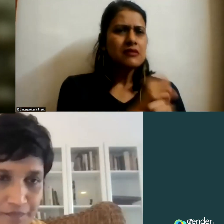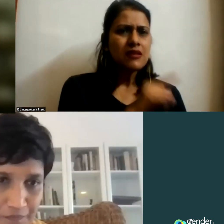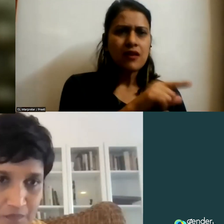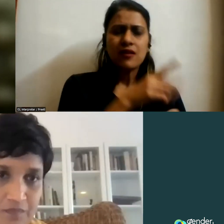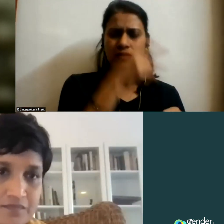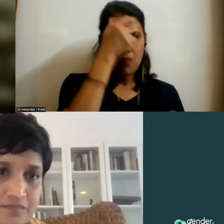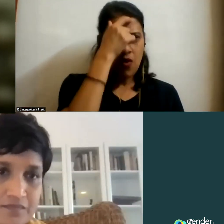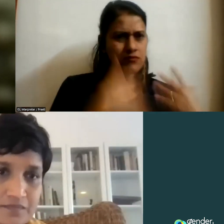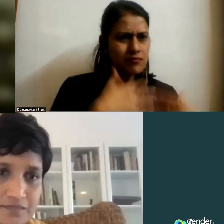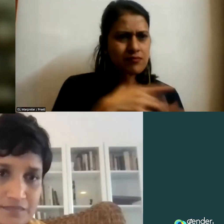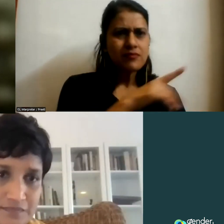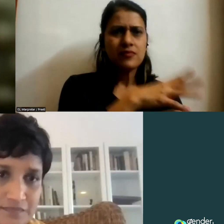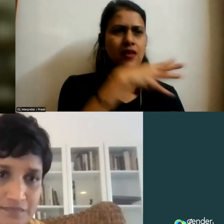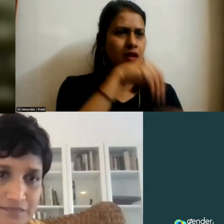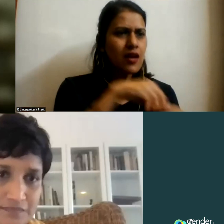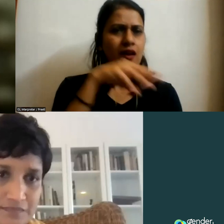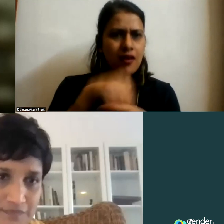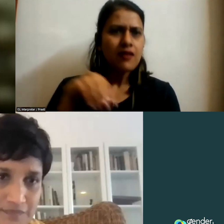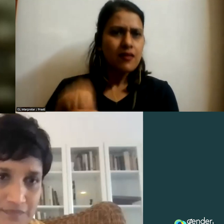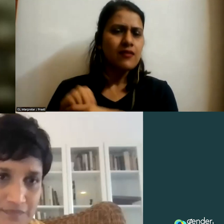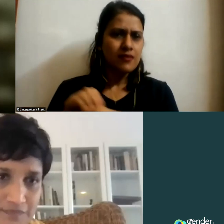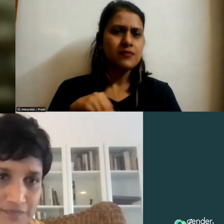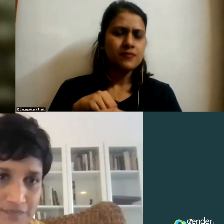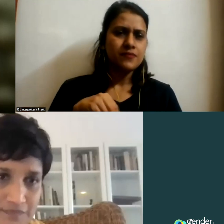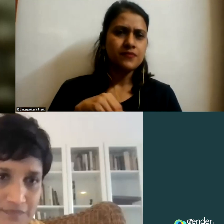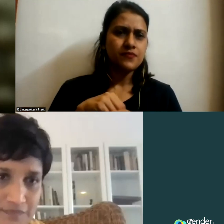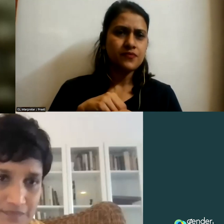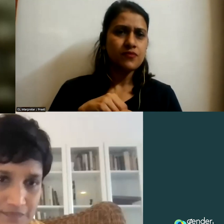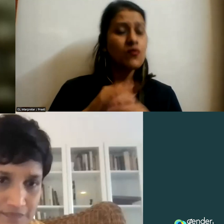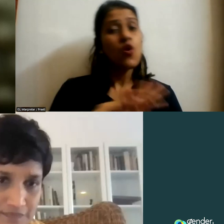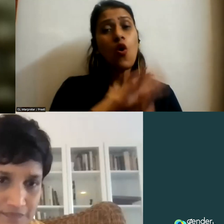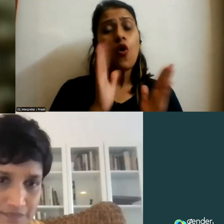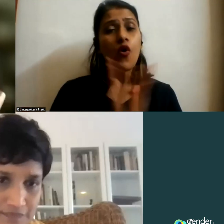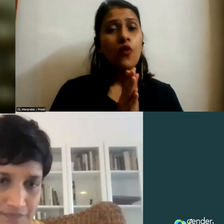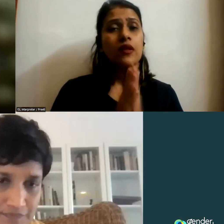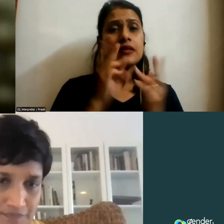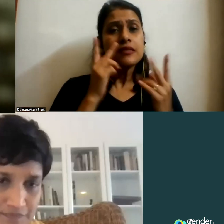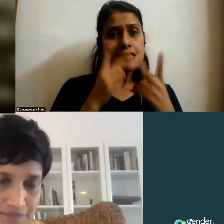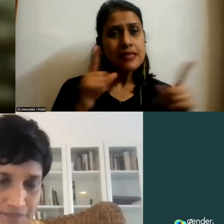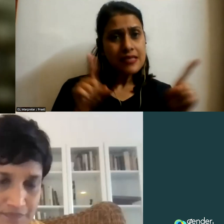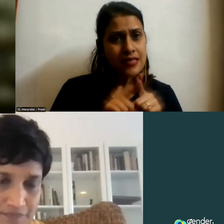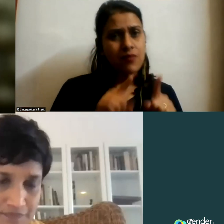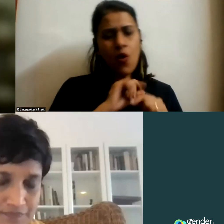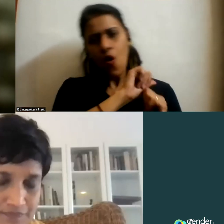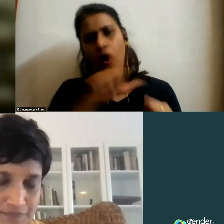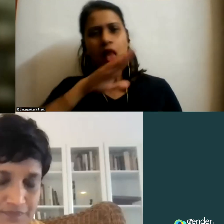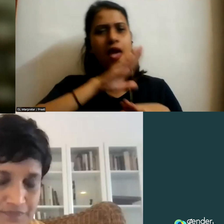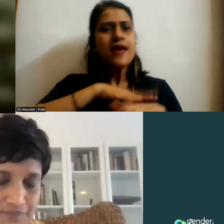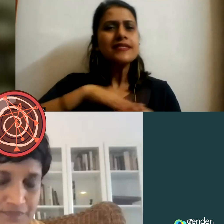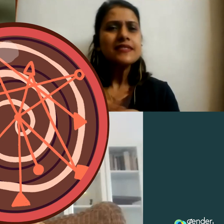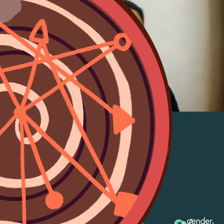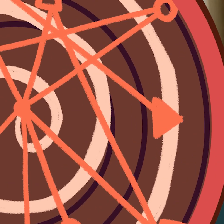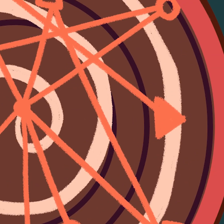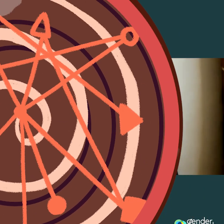climate-induced displacement, whether man-made or otherwise. But all of that experiences is what they're having